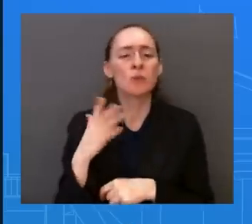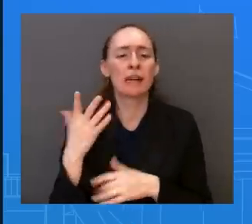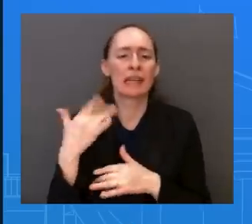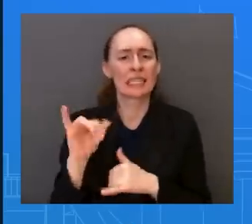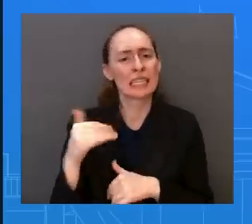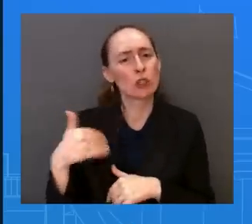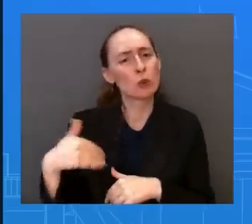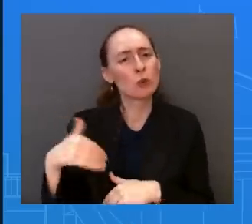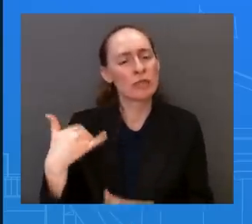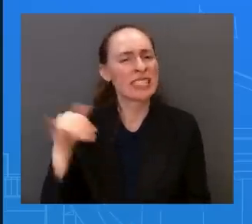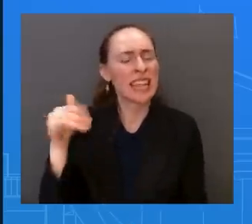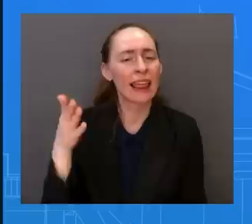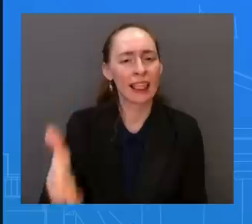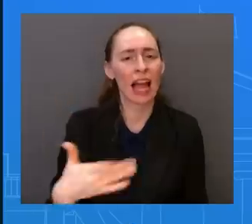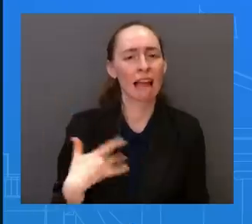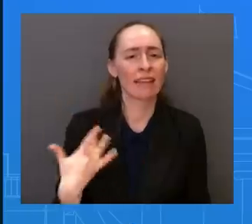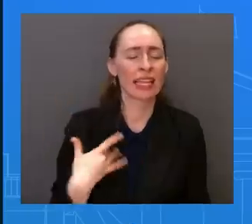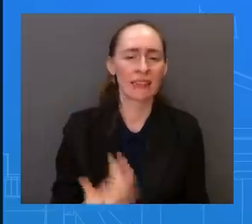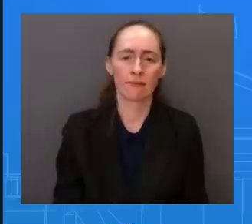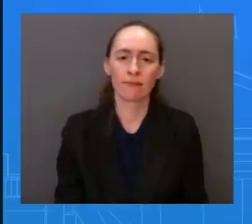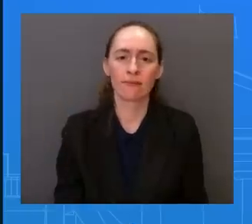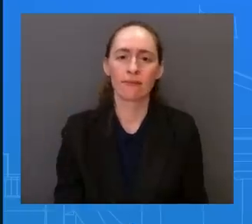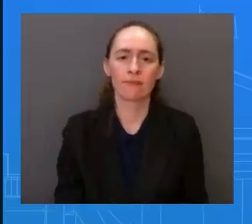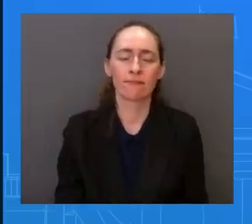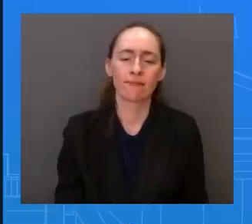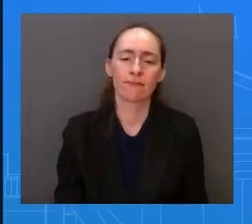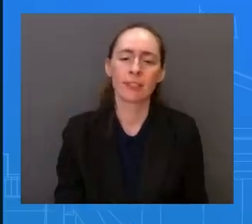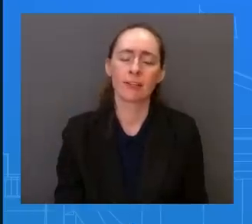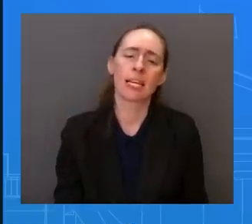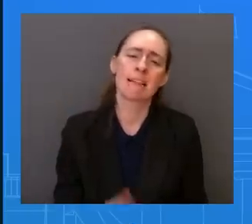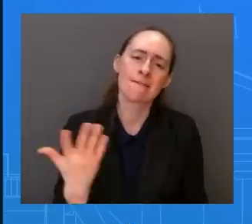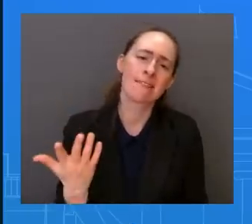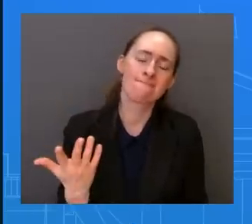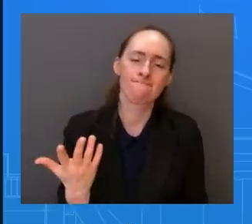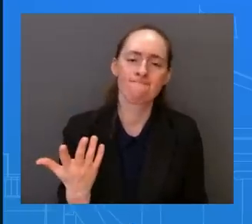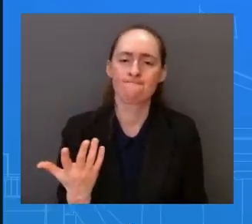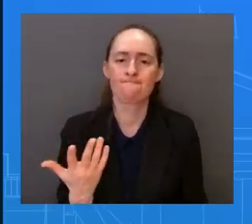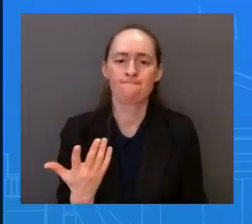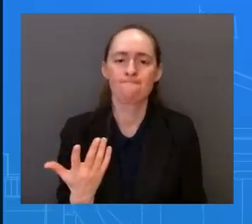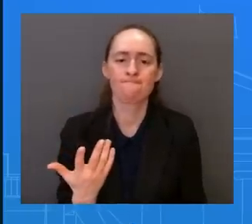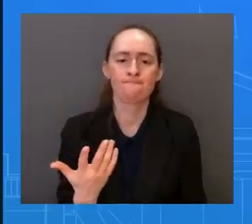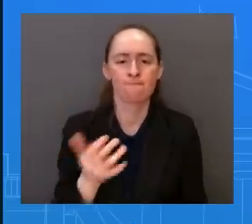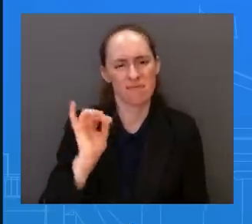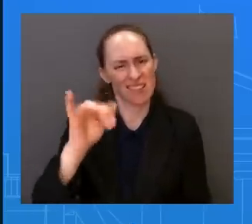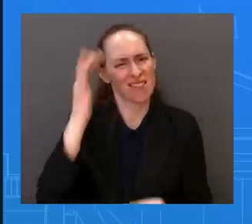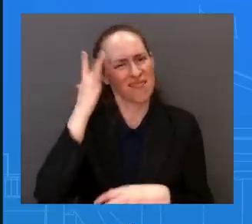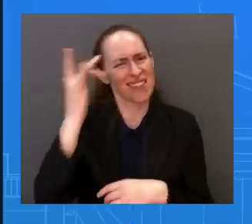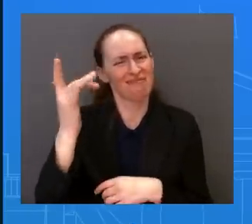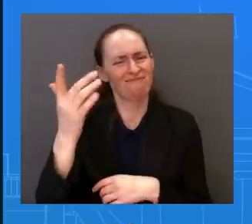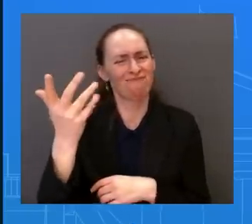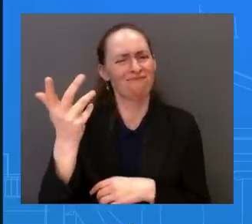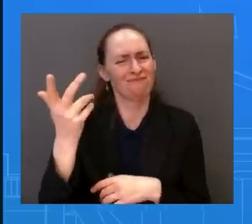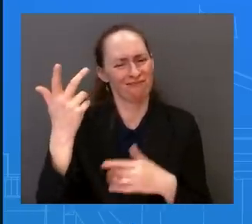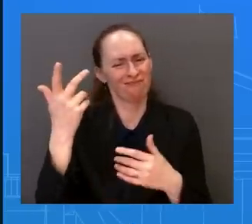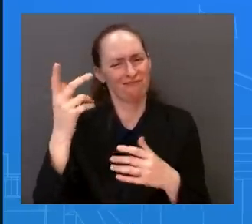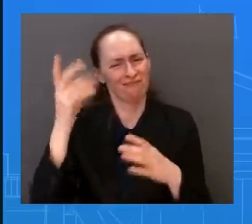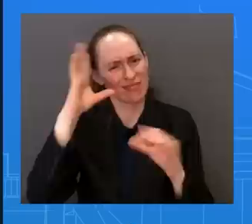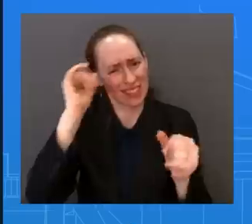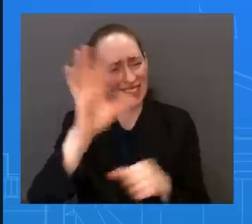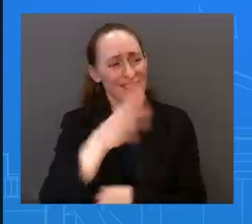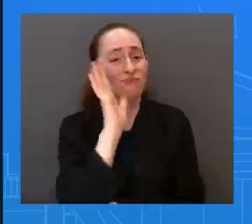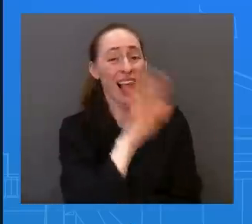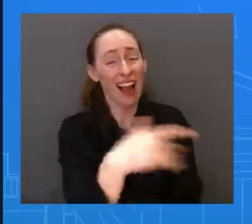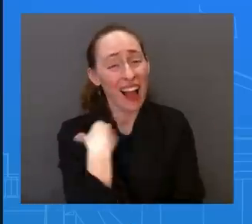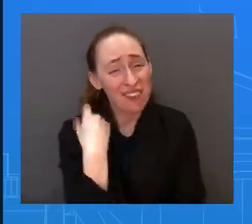is why the president will both speak directly to the fact that we have more work to do, but also underscore how